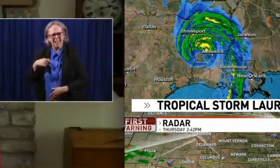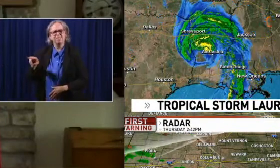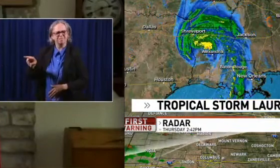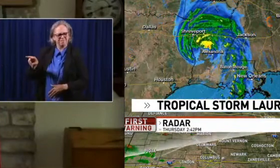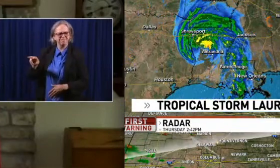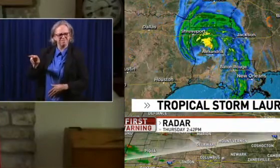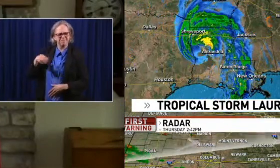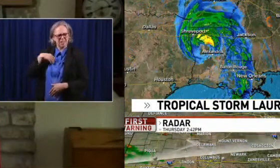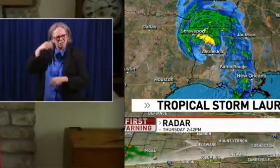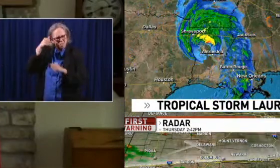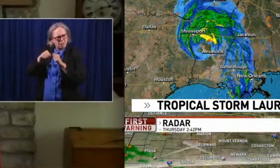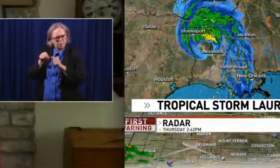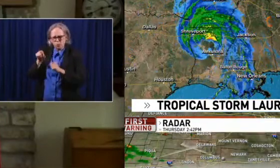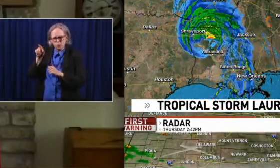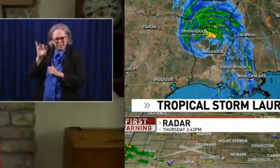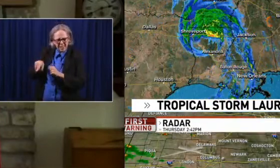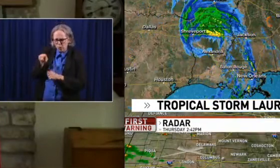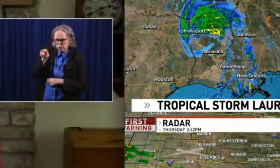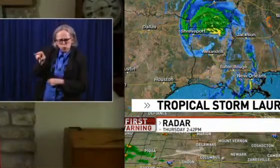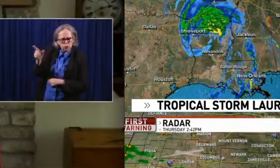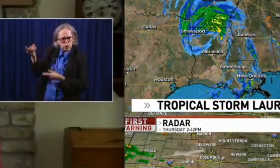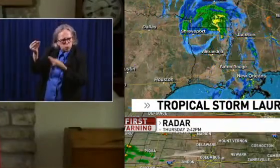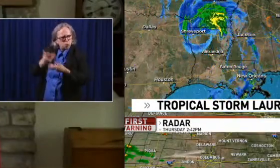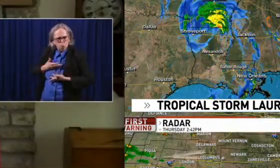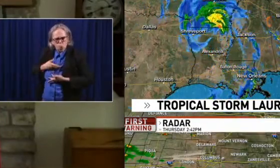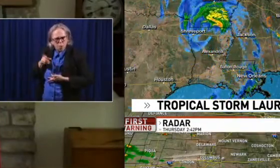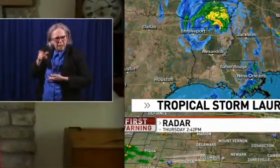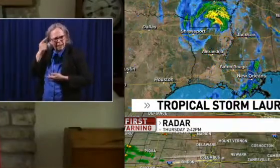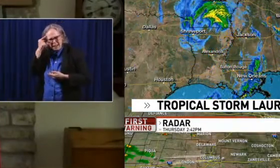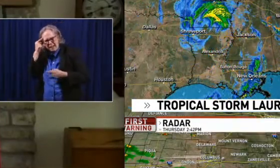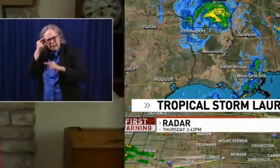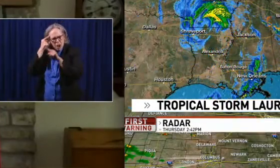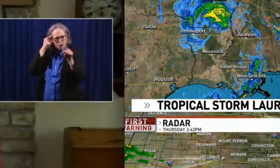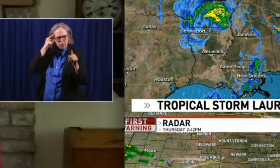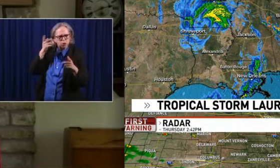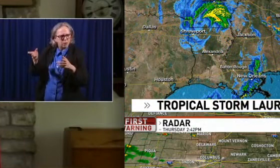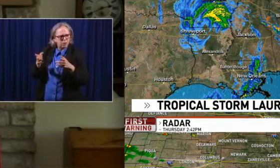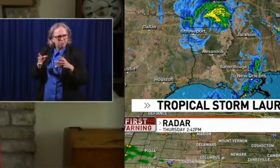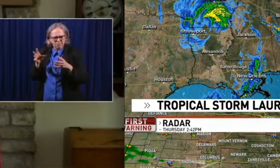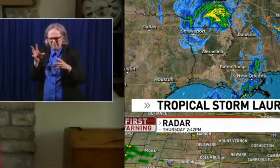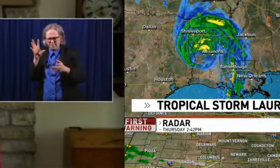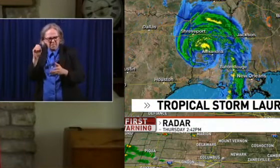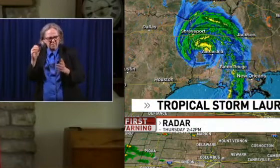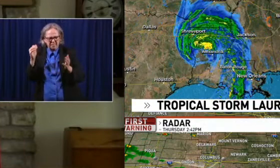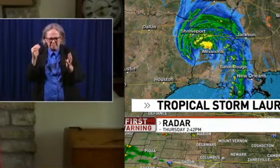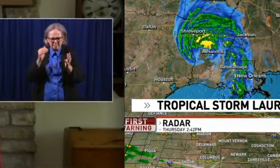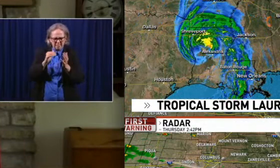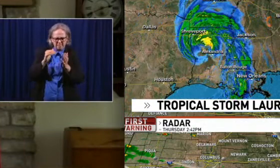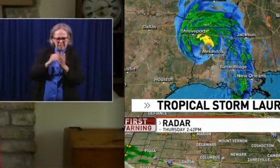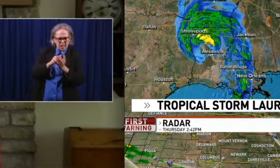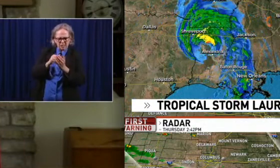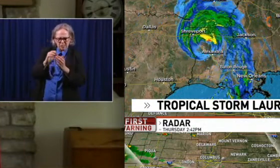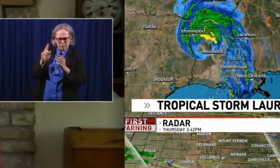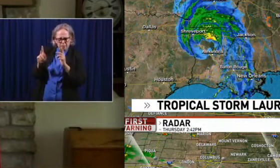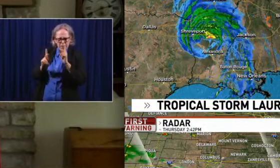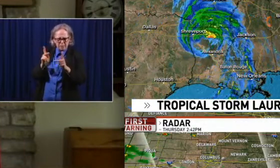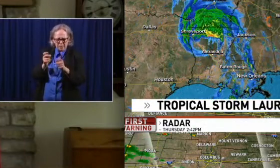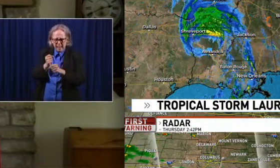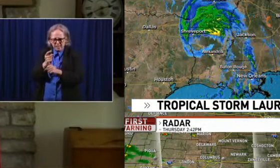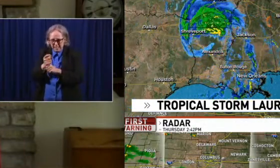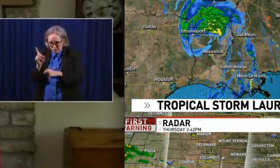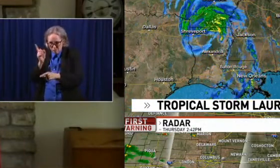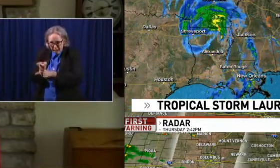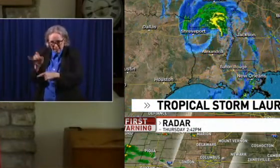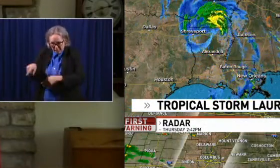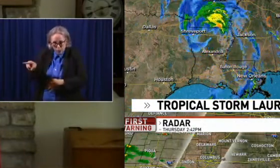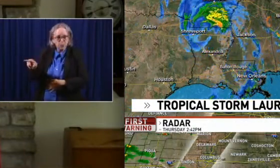before, you deal with 50,000 people in a year's time. Yes. Who are getting something from